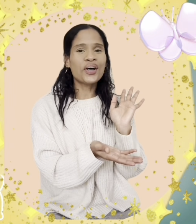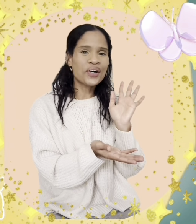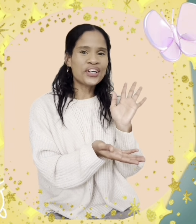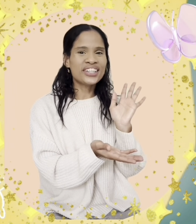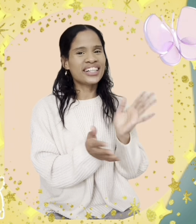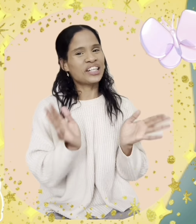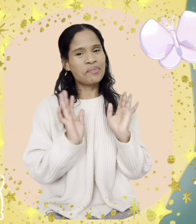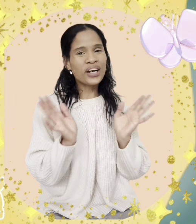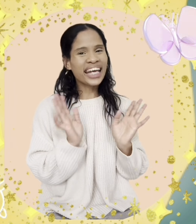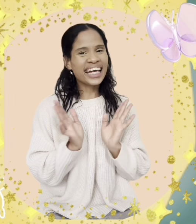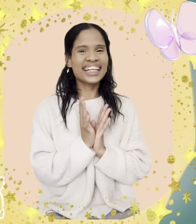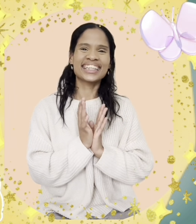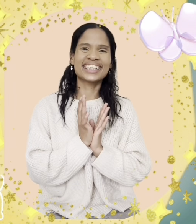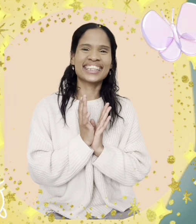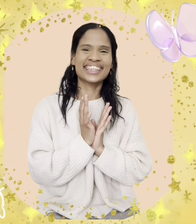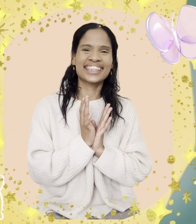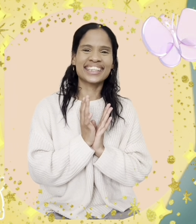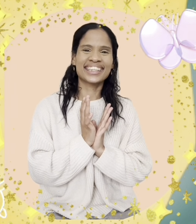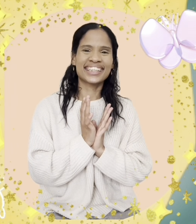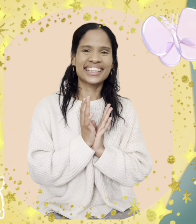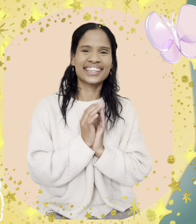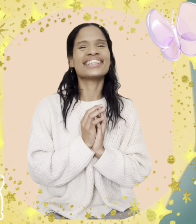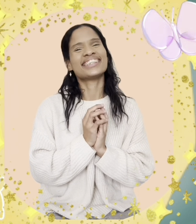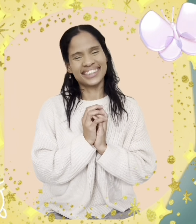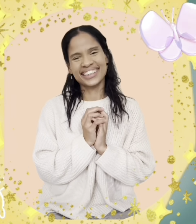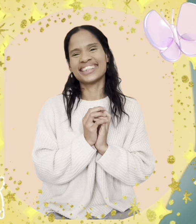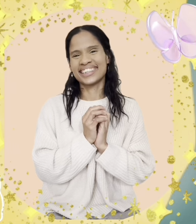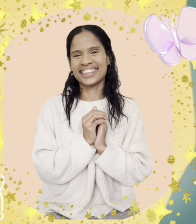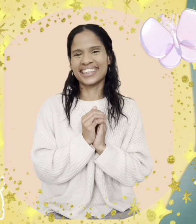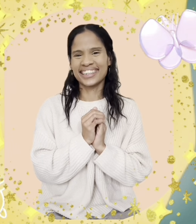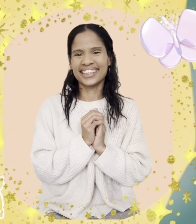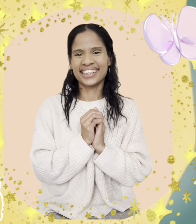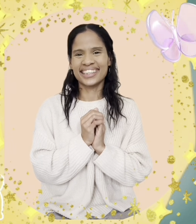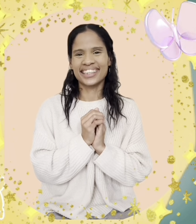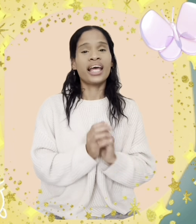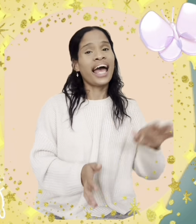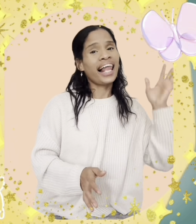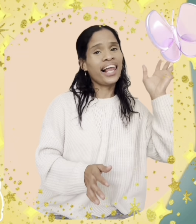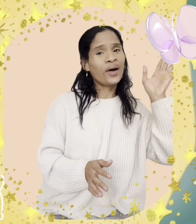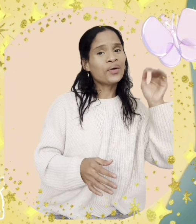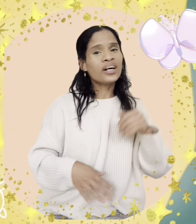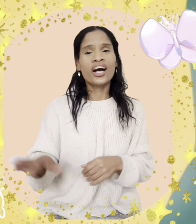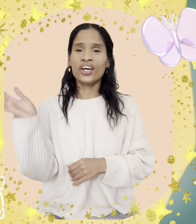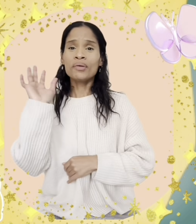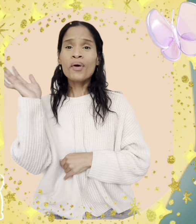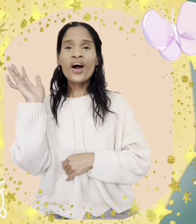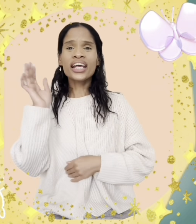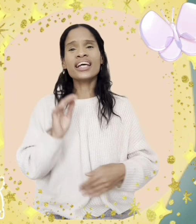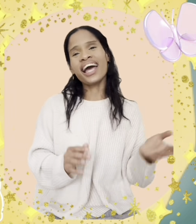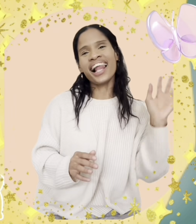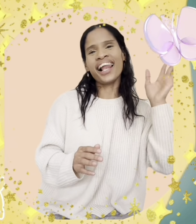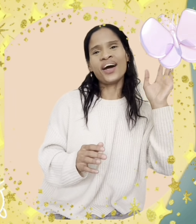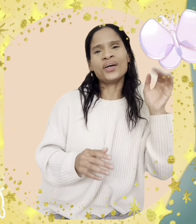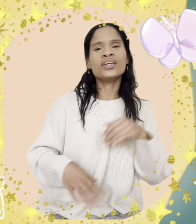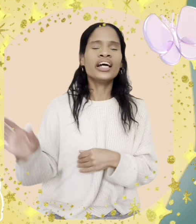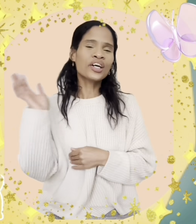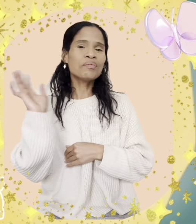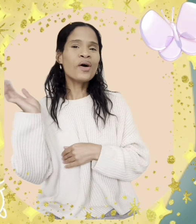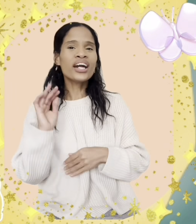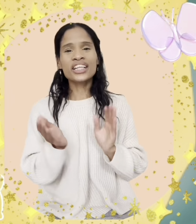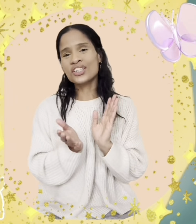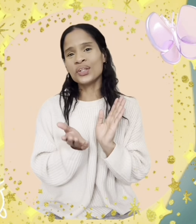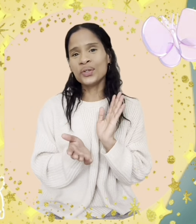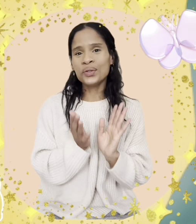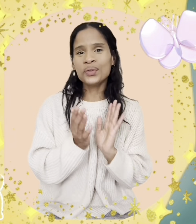Jojo, good morning. Tumelang, good morning. Hello, good morning, hello,